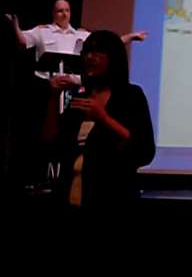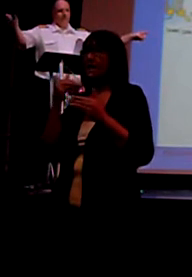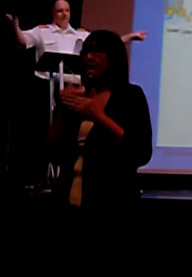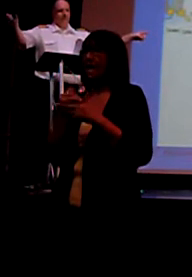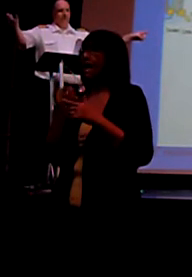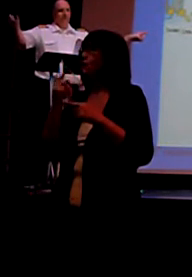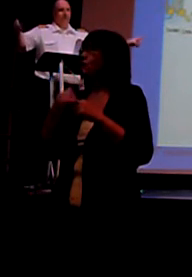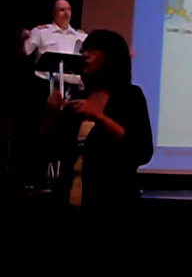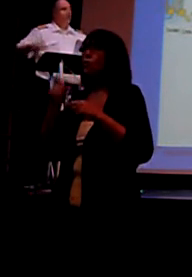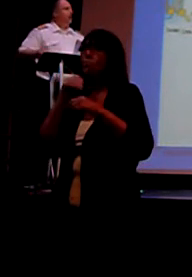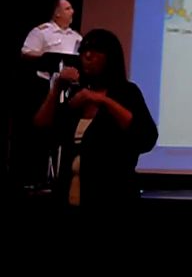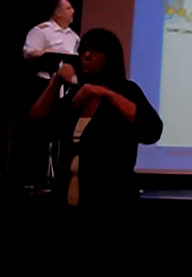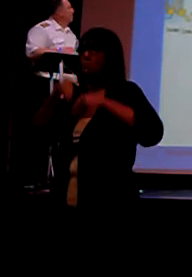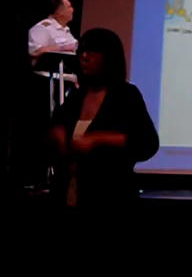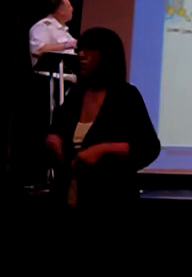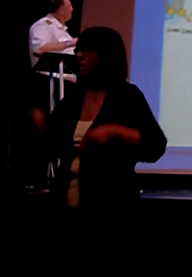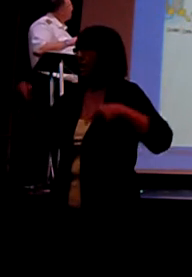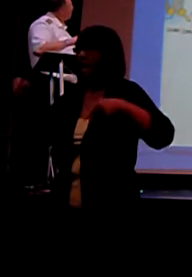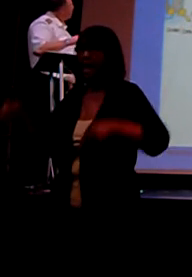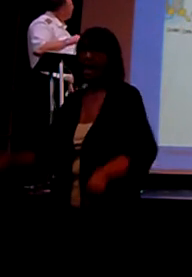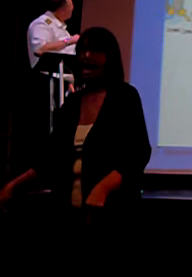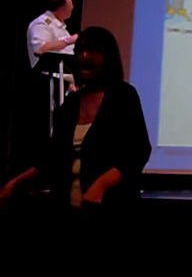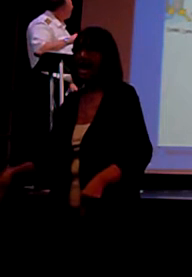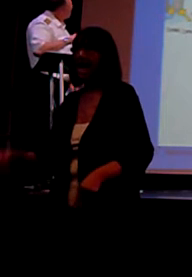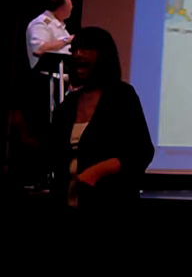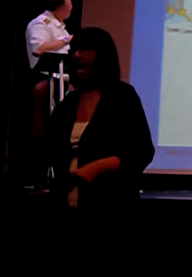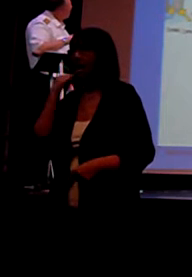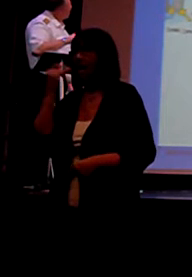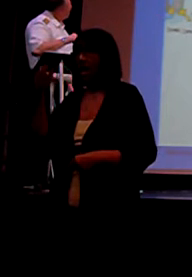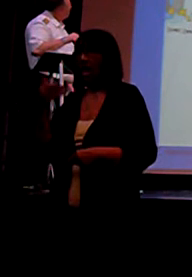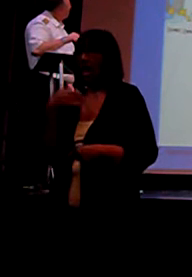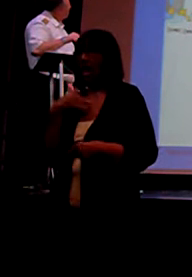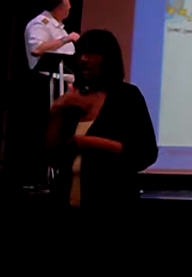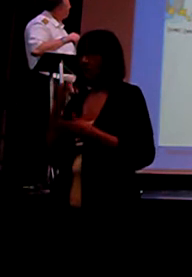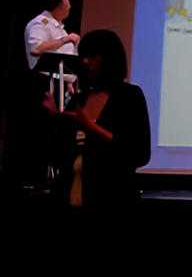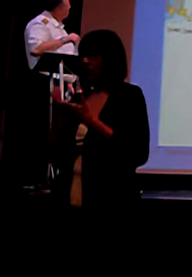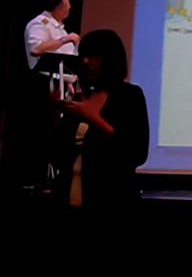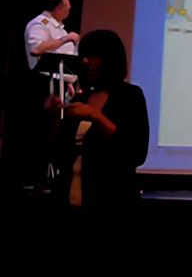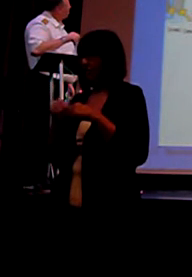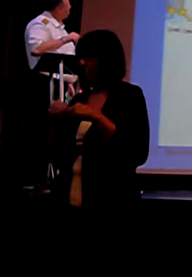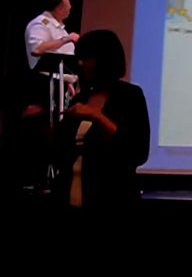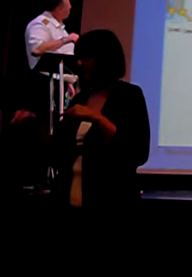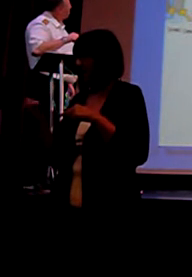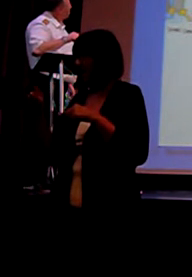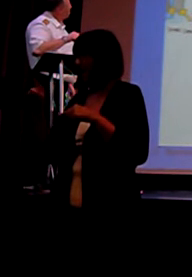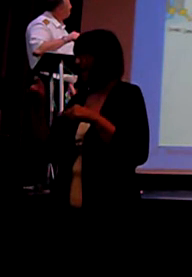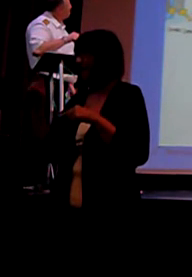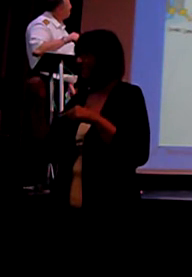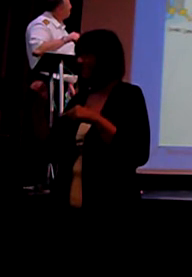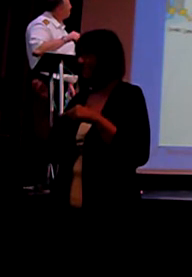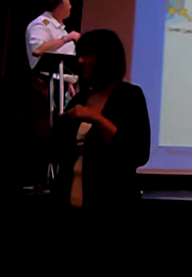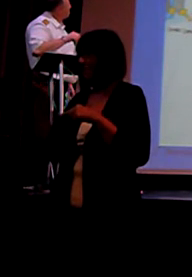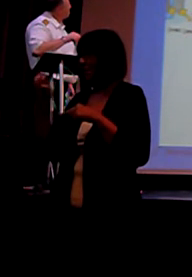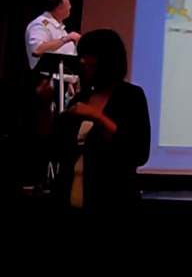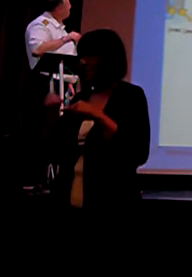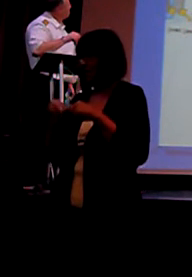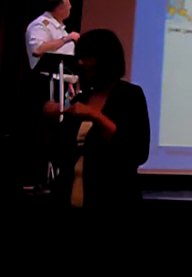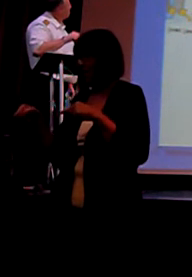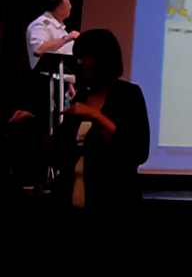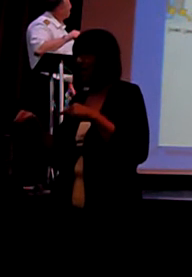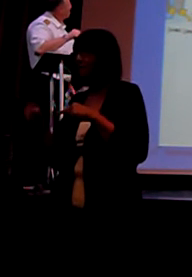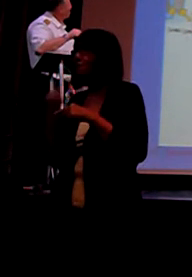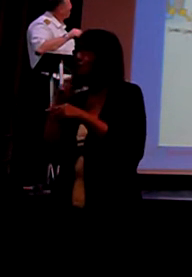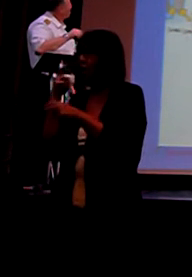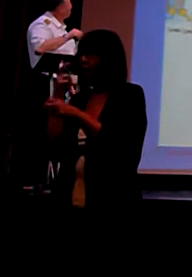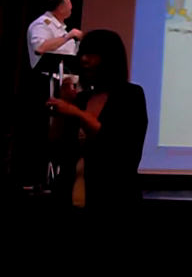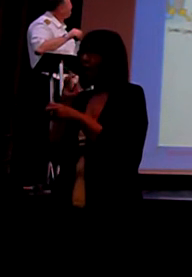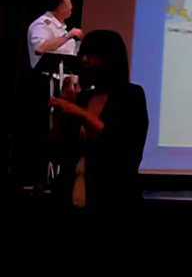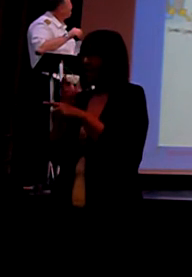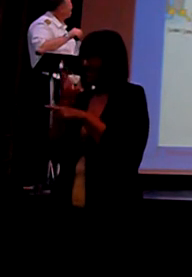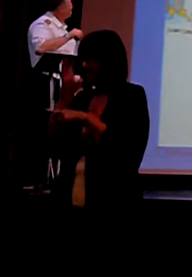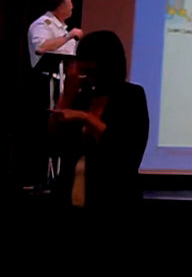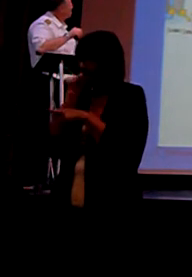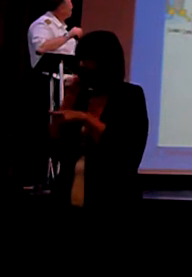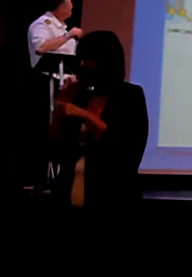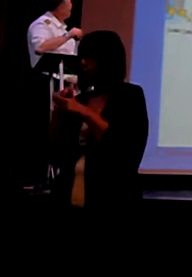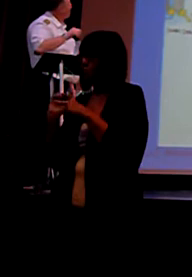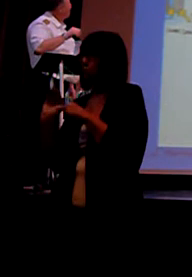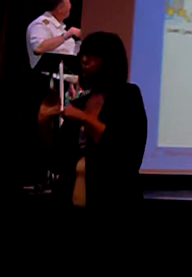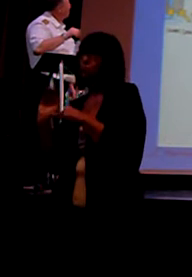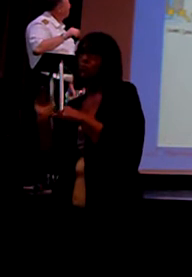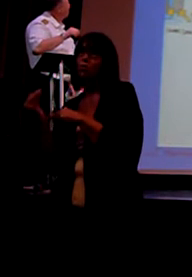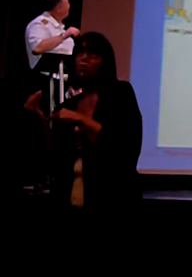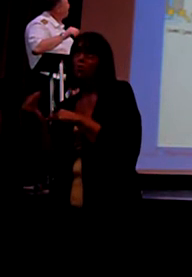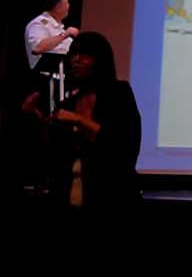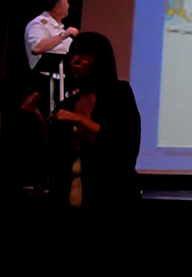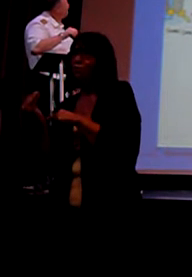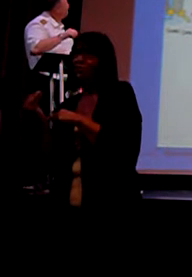anchors. So if you have a ship that is sticking out here, 150 meters, it makes it very tight for us to turn in this